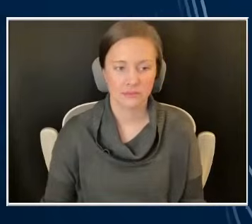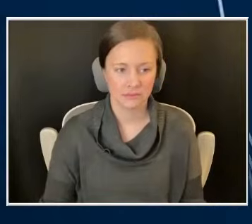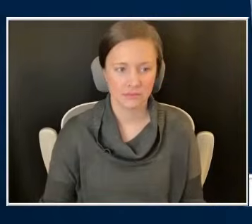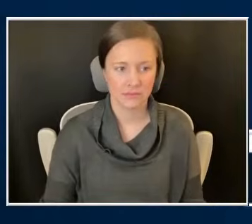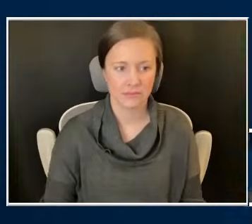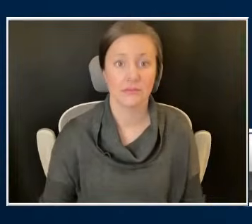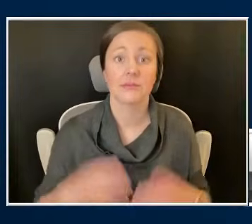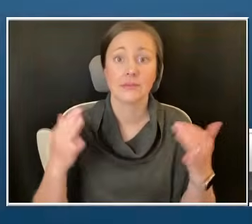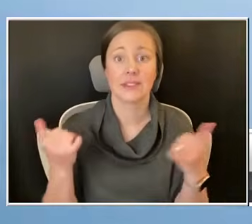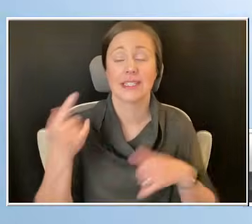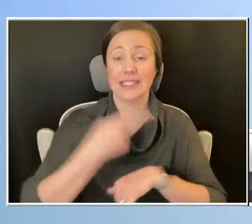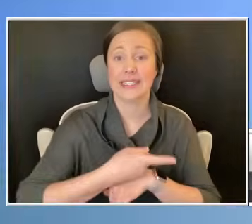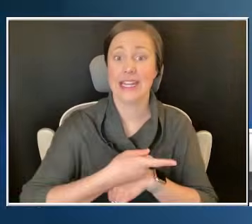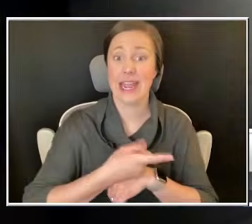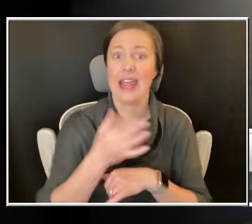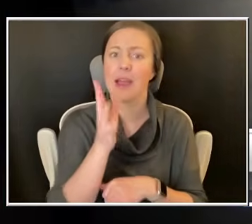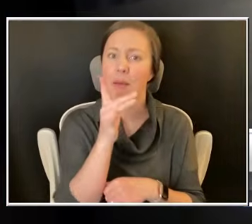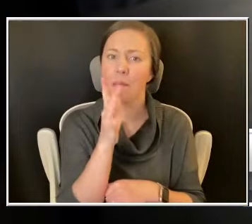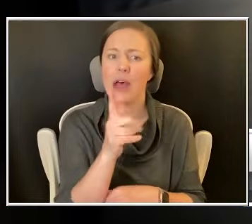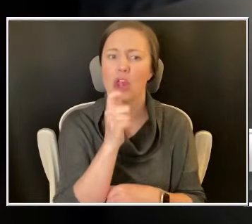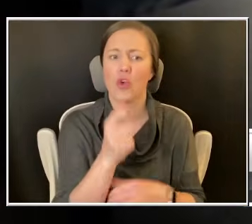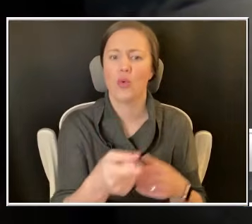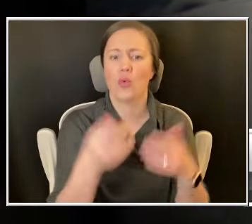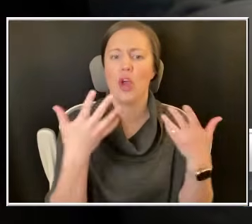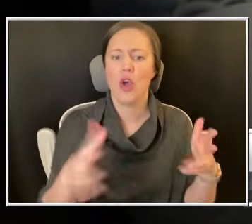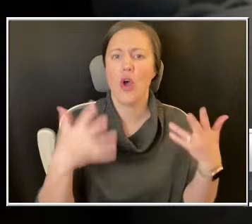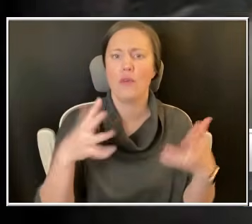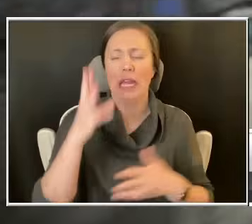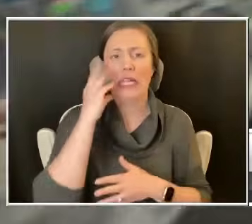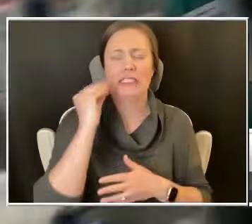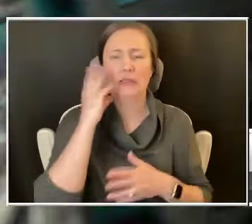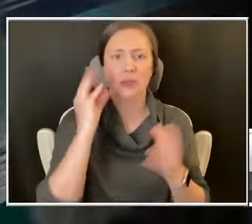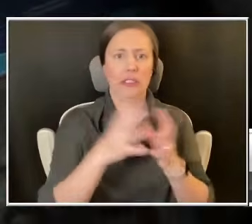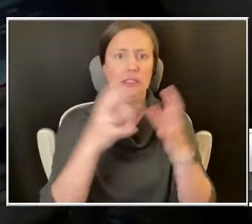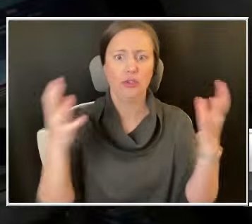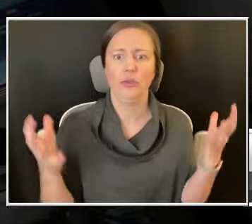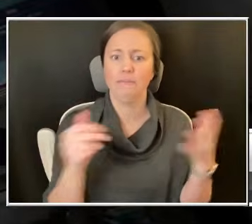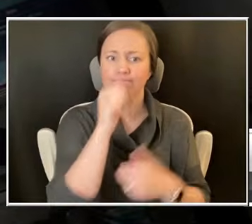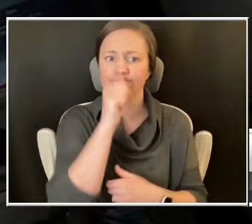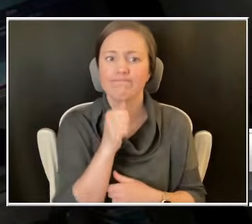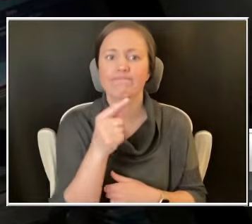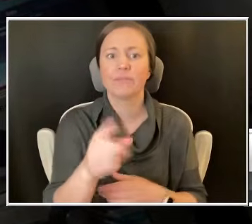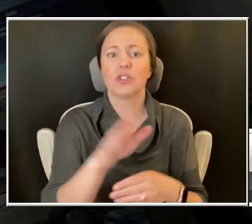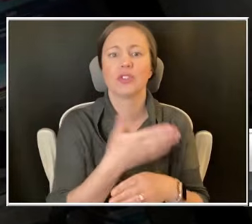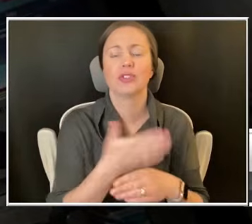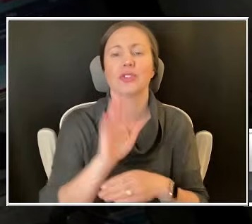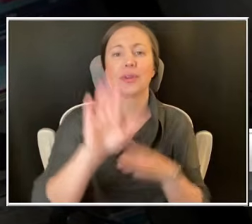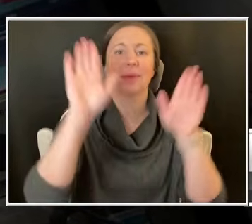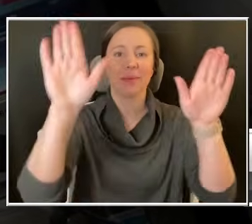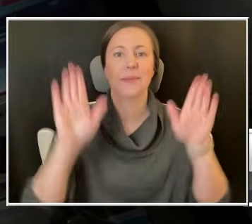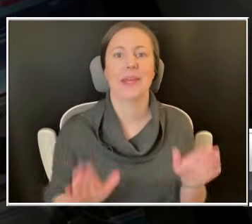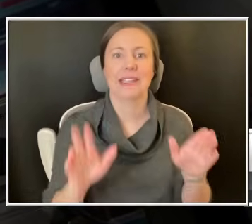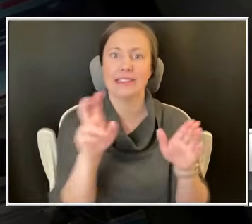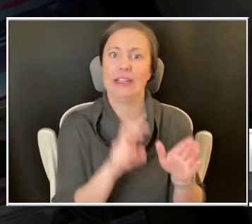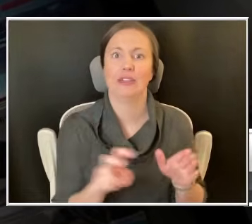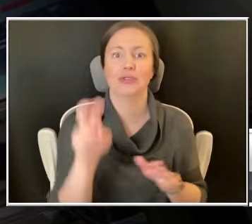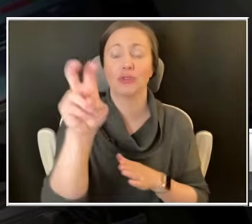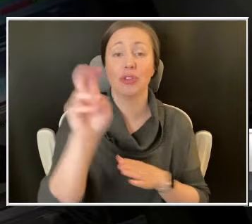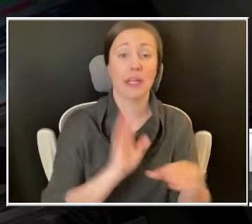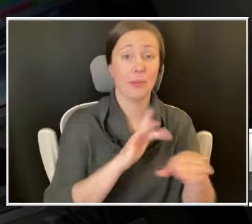Coming up today, a mother who has already been through so much is sharing her incredible journey along the way. A premature birth,